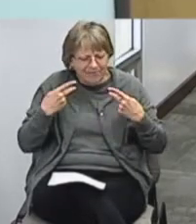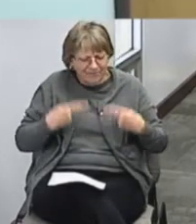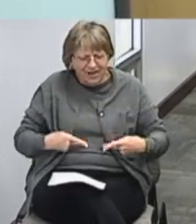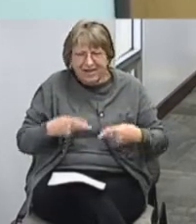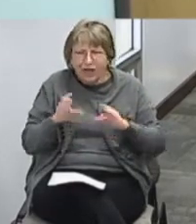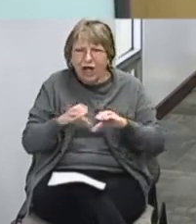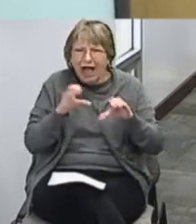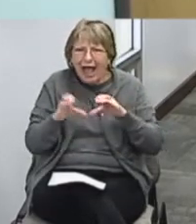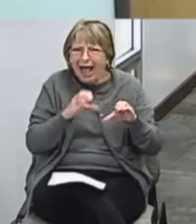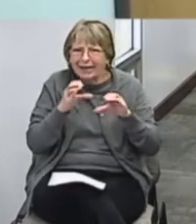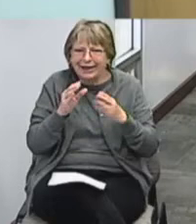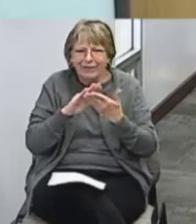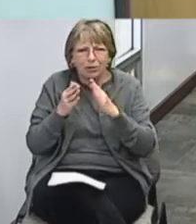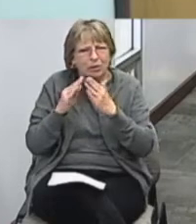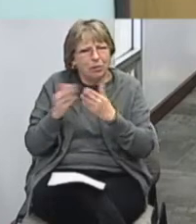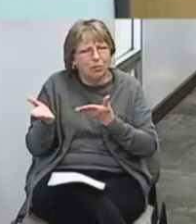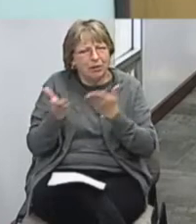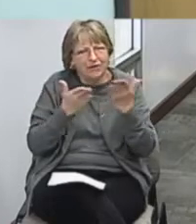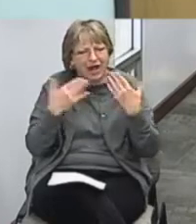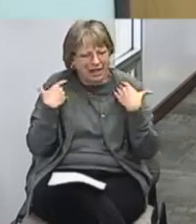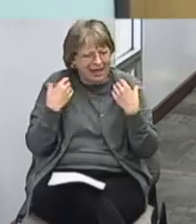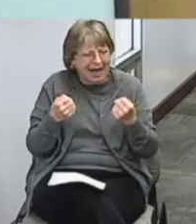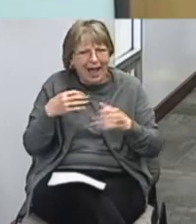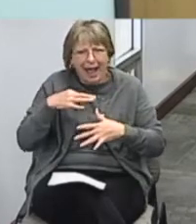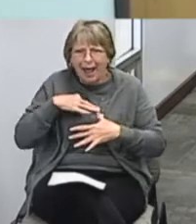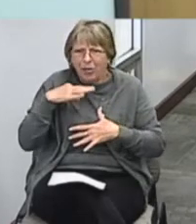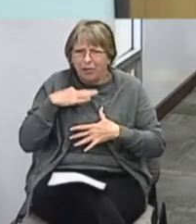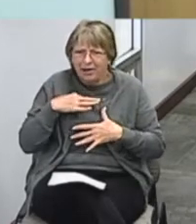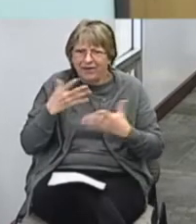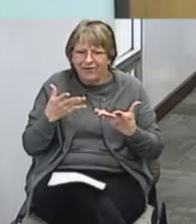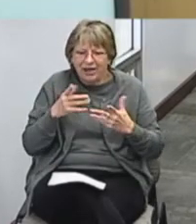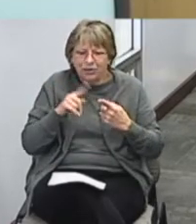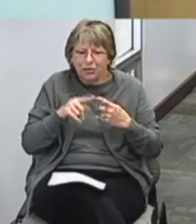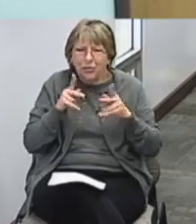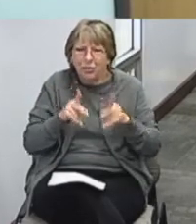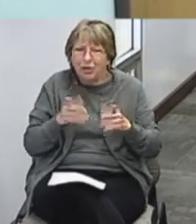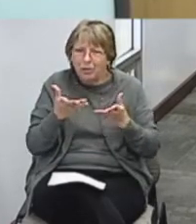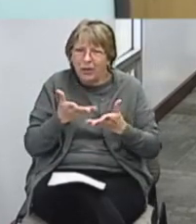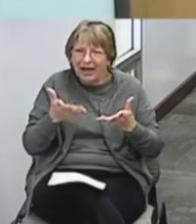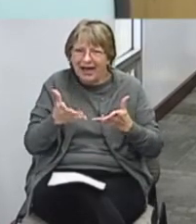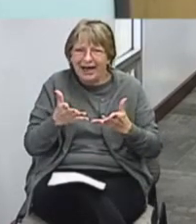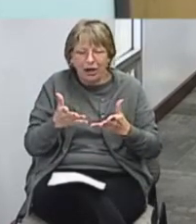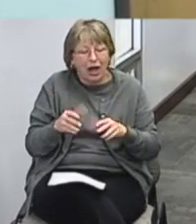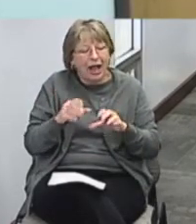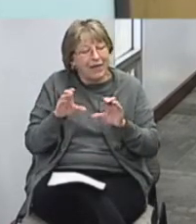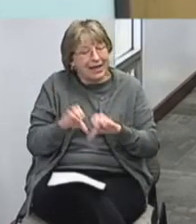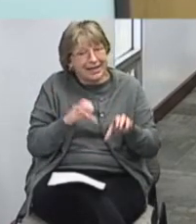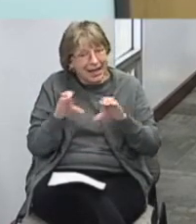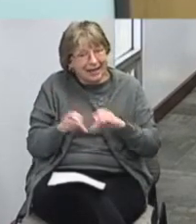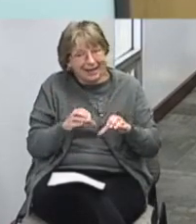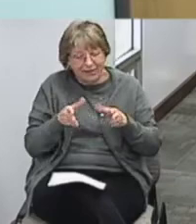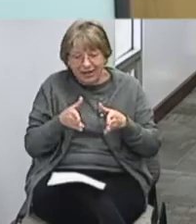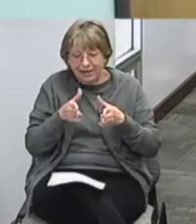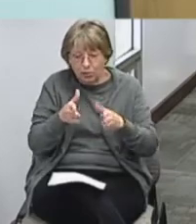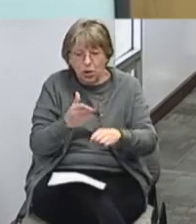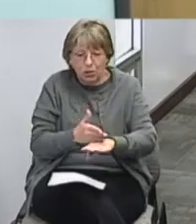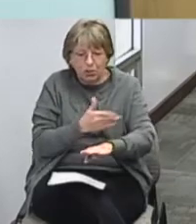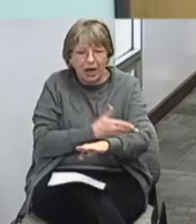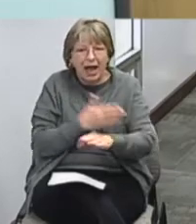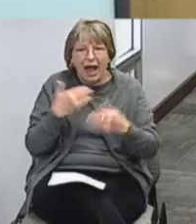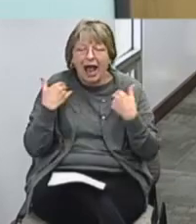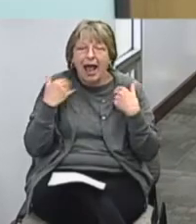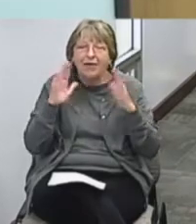economic and health benefits to citizens of Hutchinson, and these bicycling activities and road and trail improvements have great potential